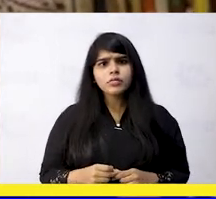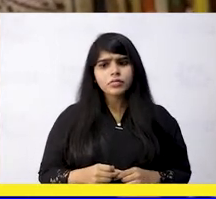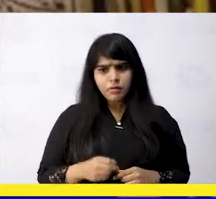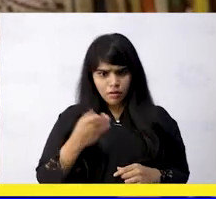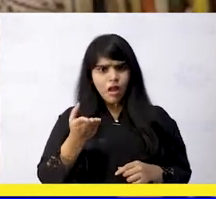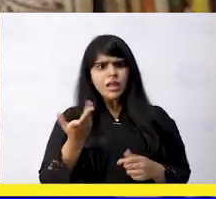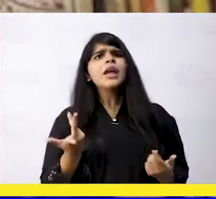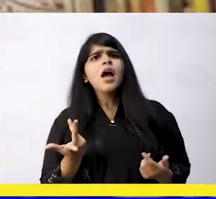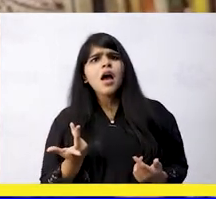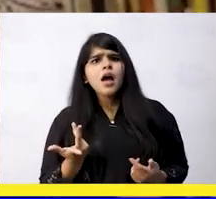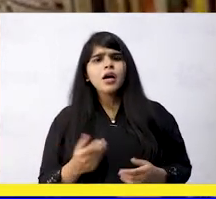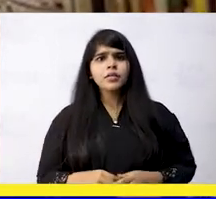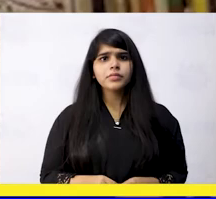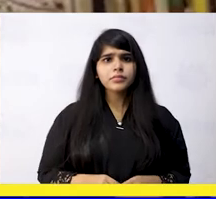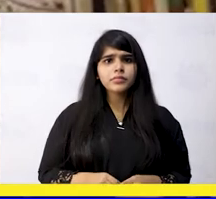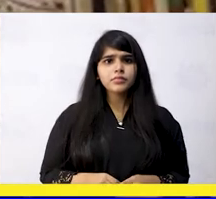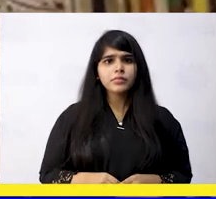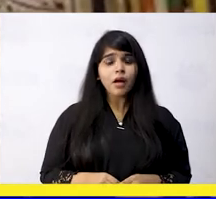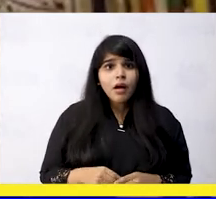distance. "What's that?"